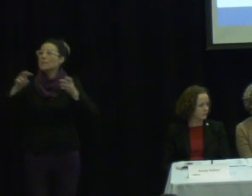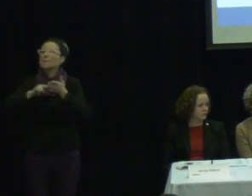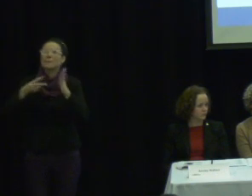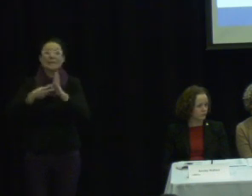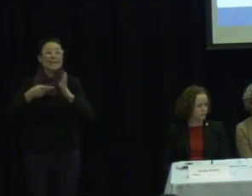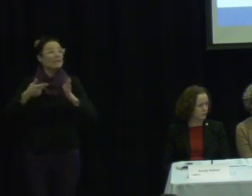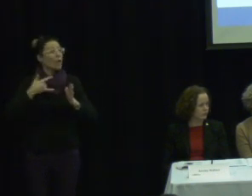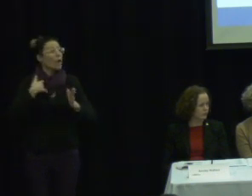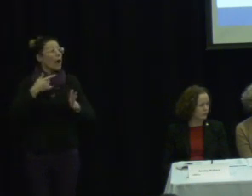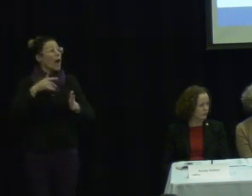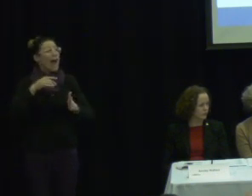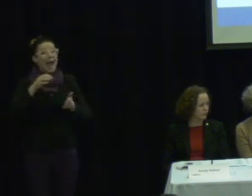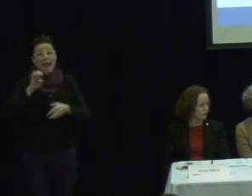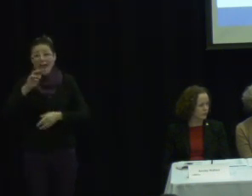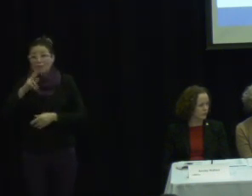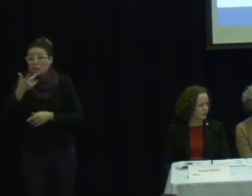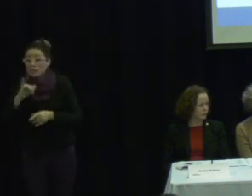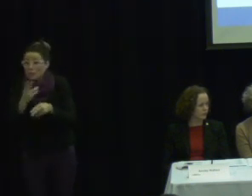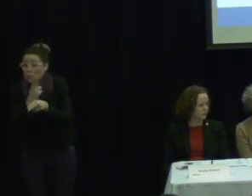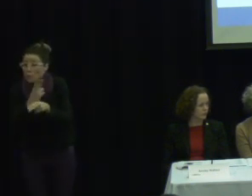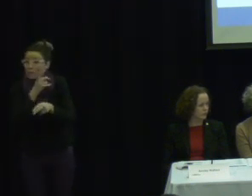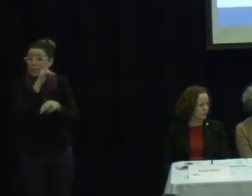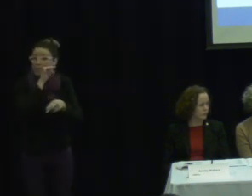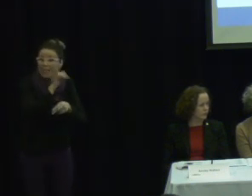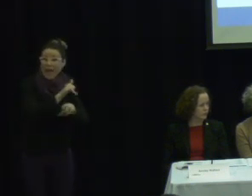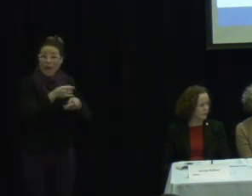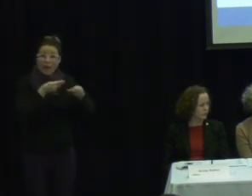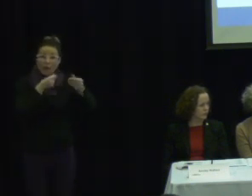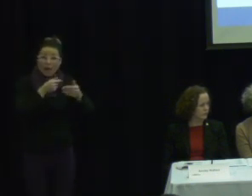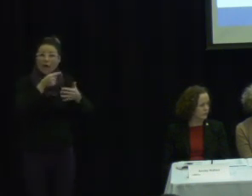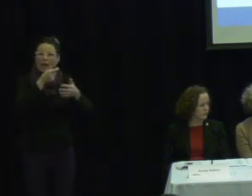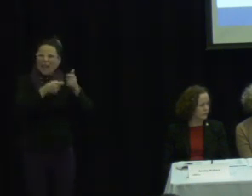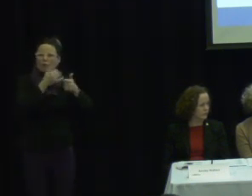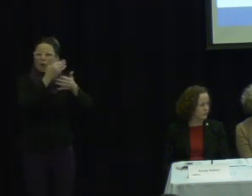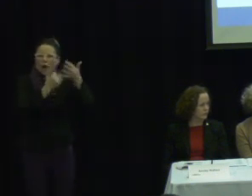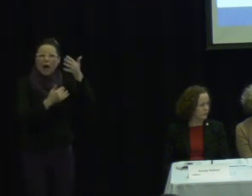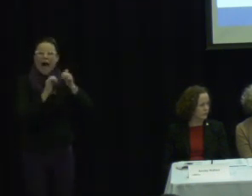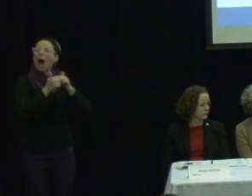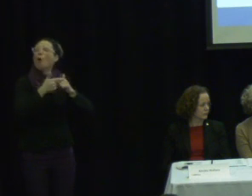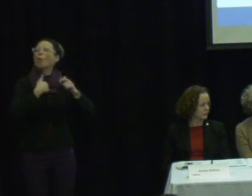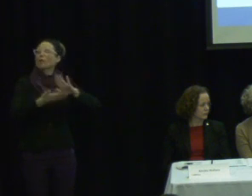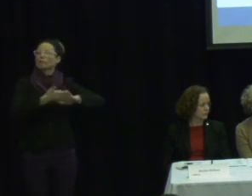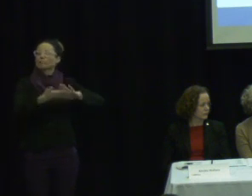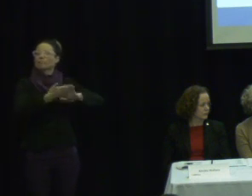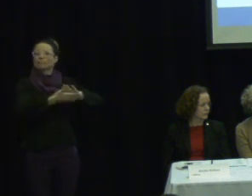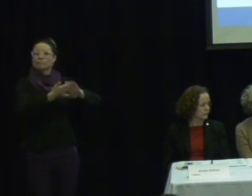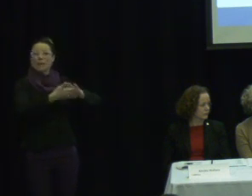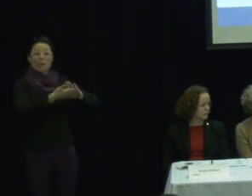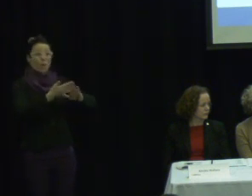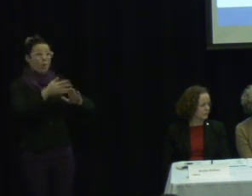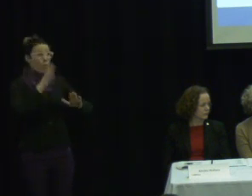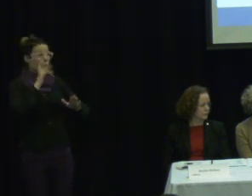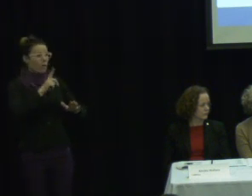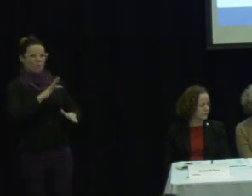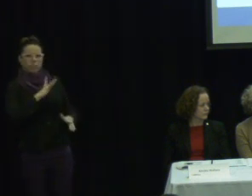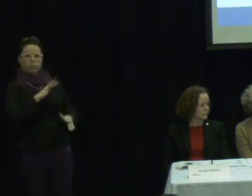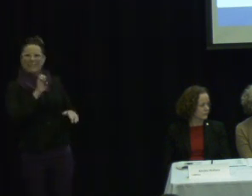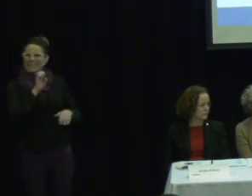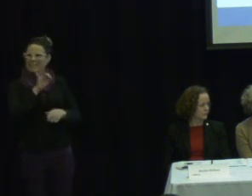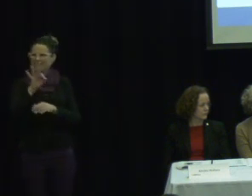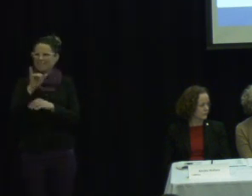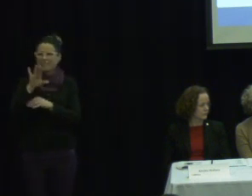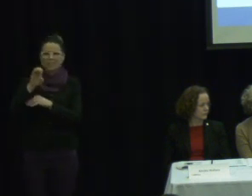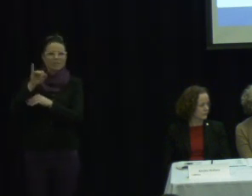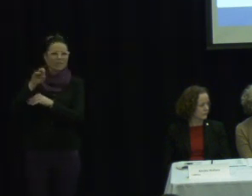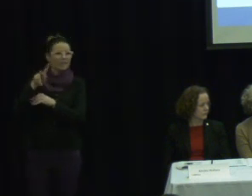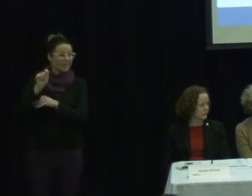be down significantly from traditional builds. And those kind of things we can build on and make a reputation for it. I believe Maine will